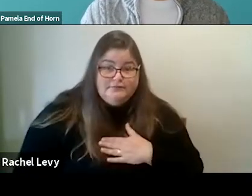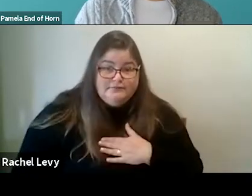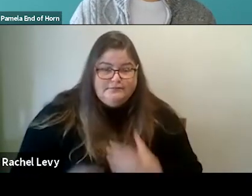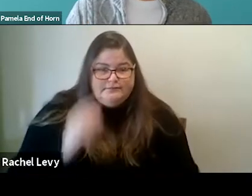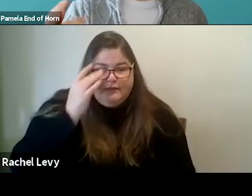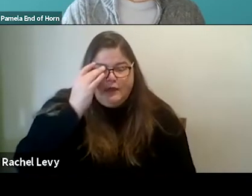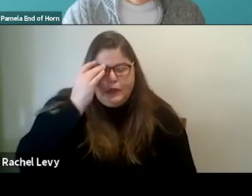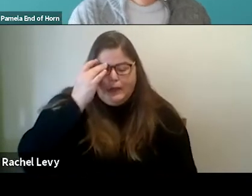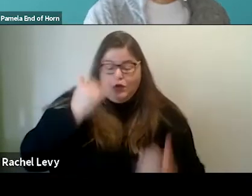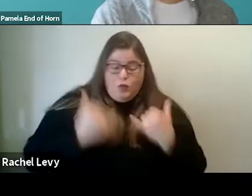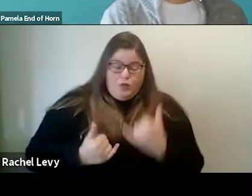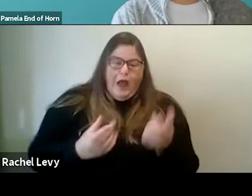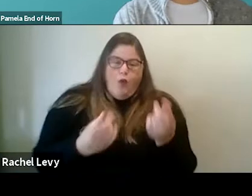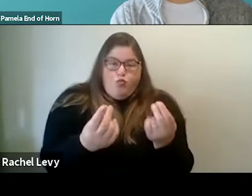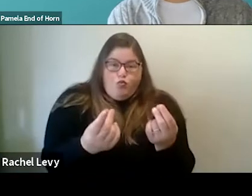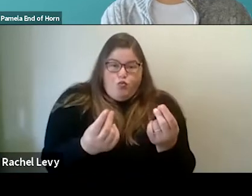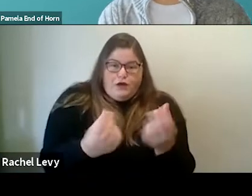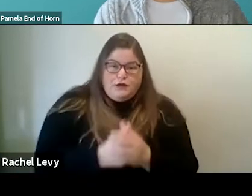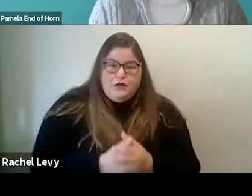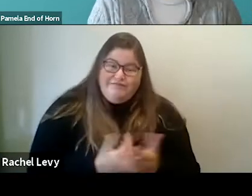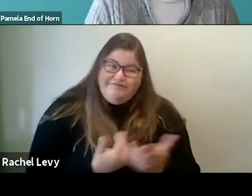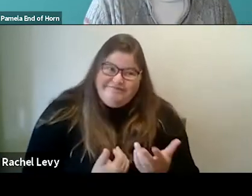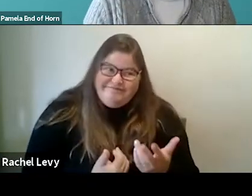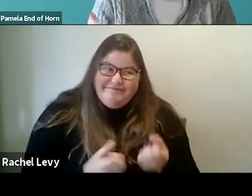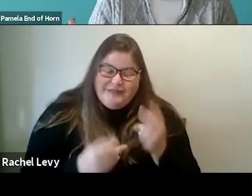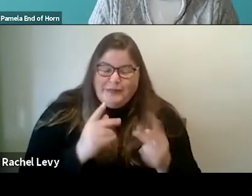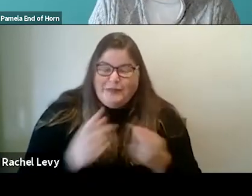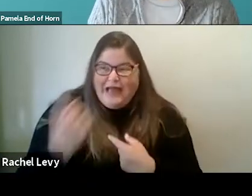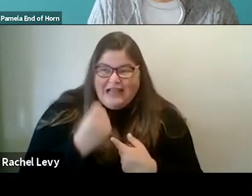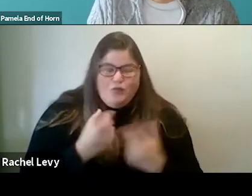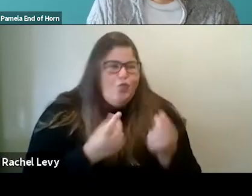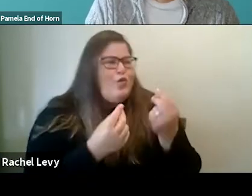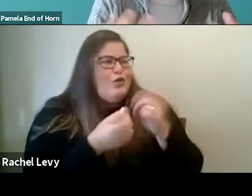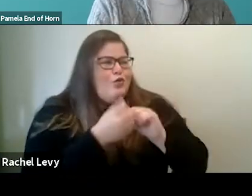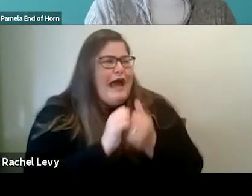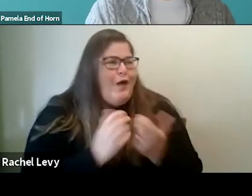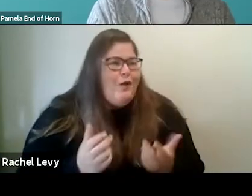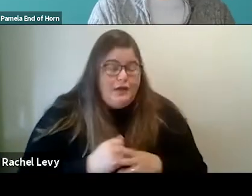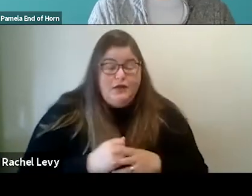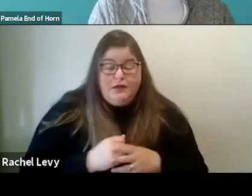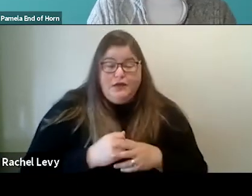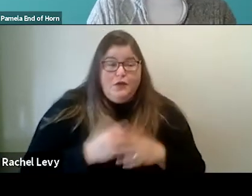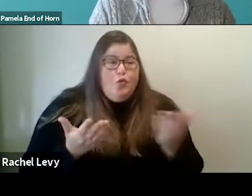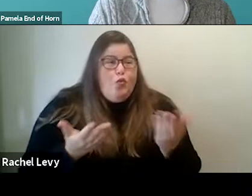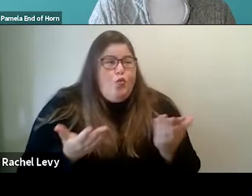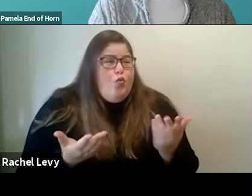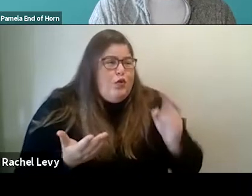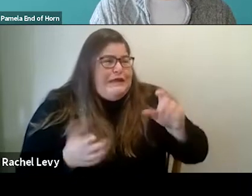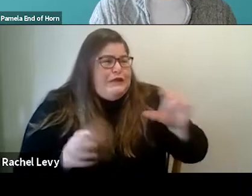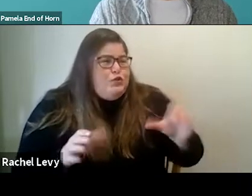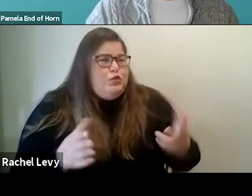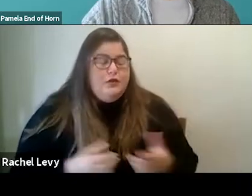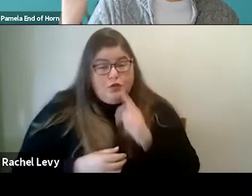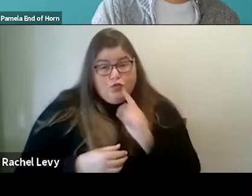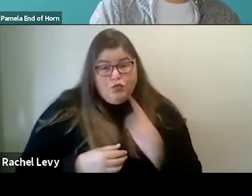So what do you do? Often, this is a question I'm asked. What do we do? How do we do this? What do we need to do? It really